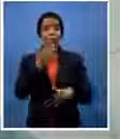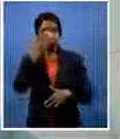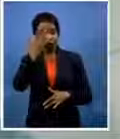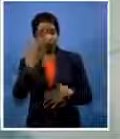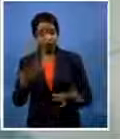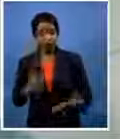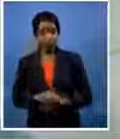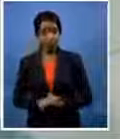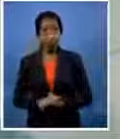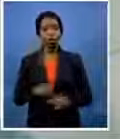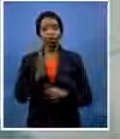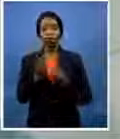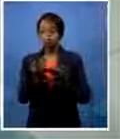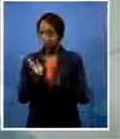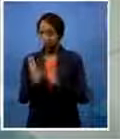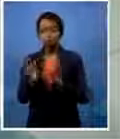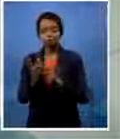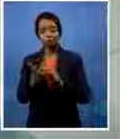save lives there.